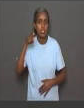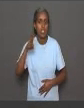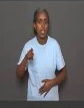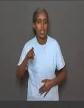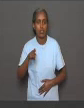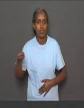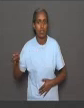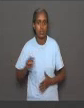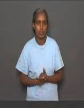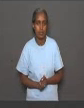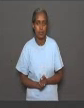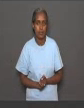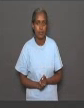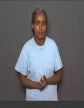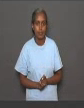x-axis.